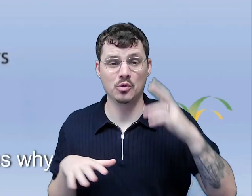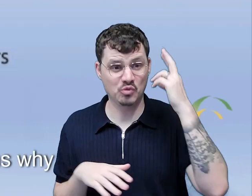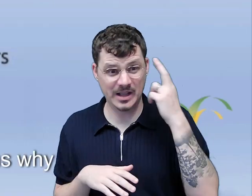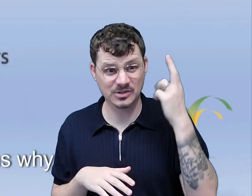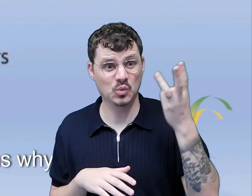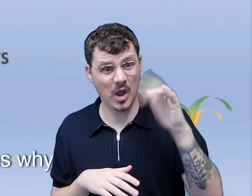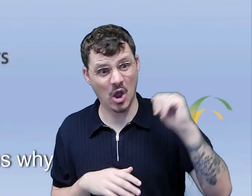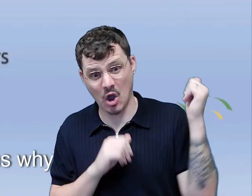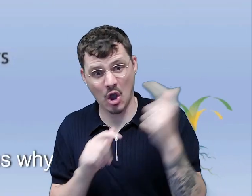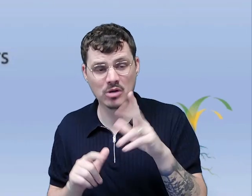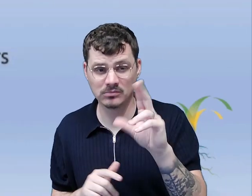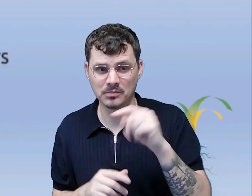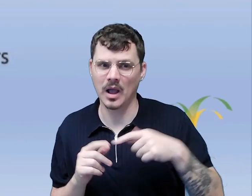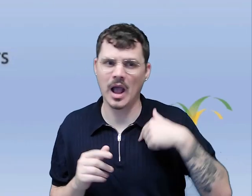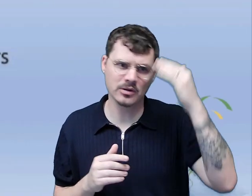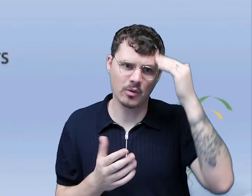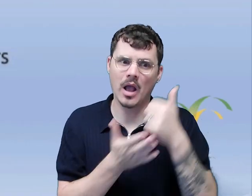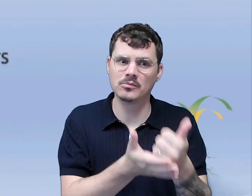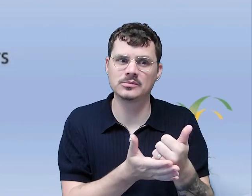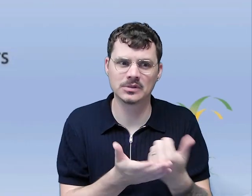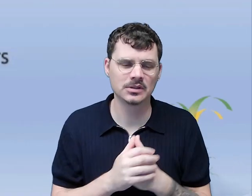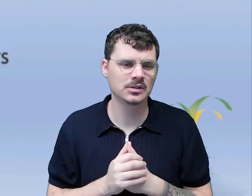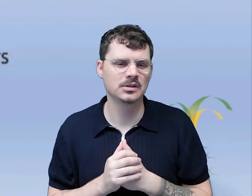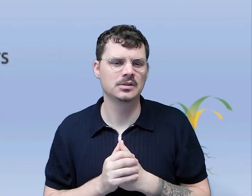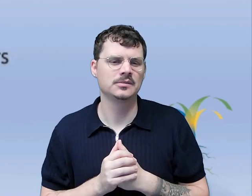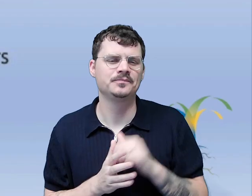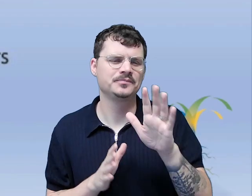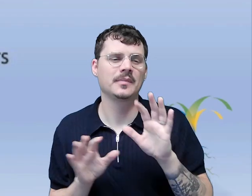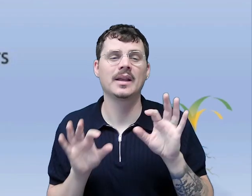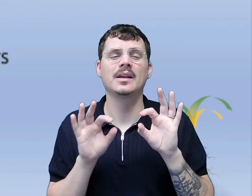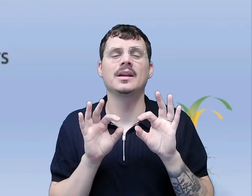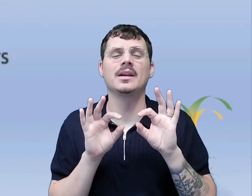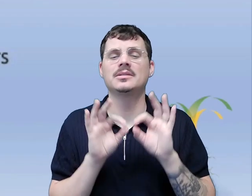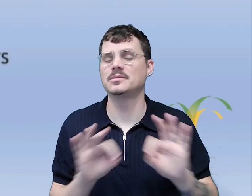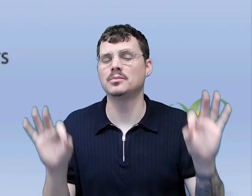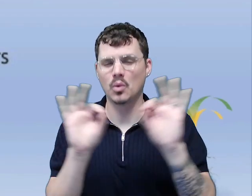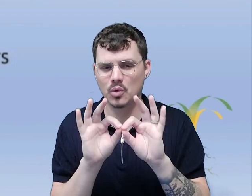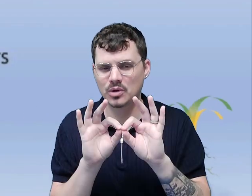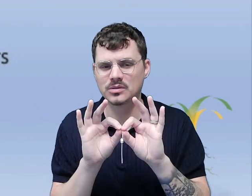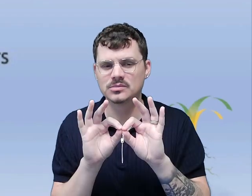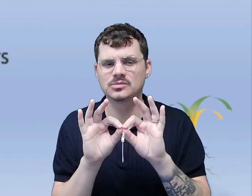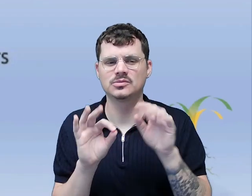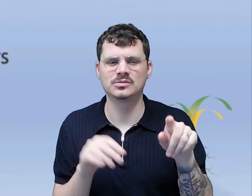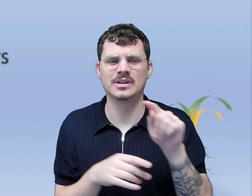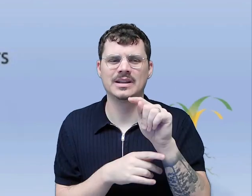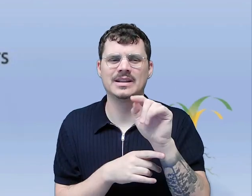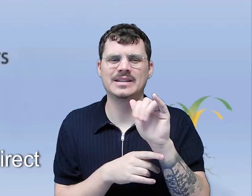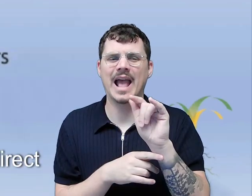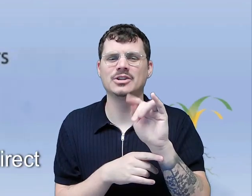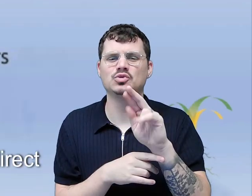Don't know if I know all the reasons why, but I do know it's a thing. Very important